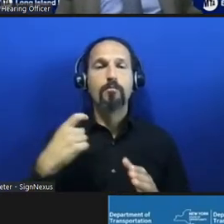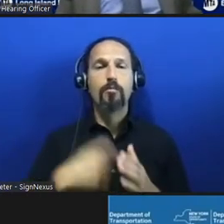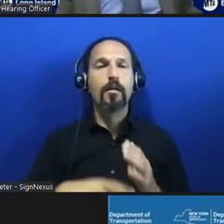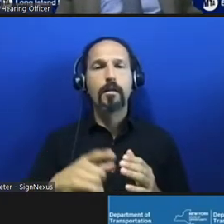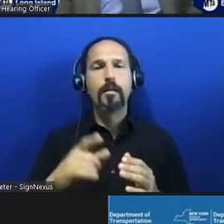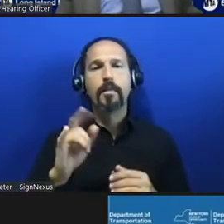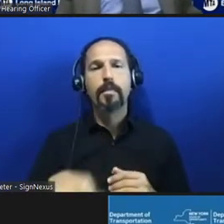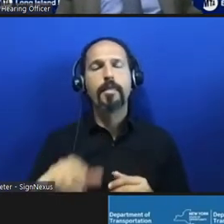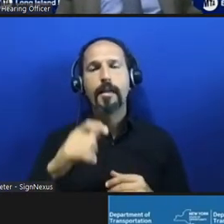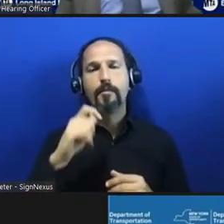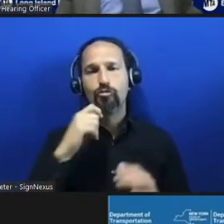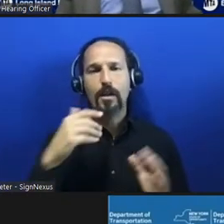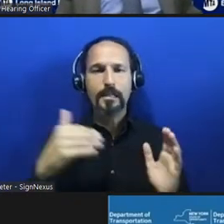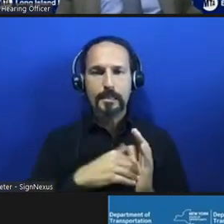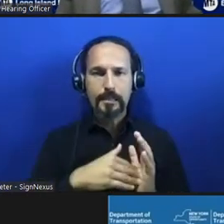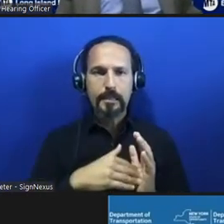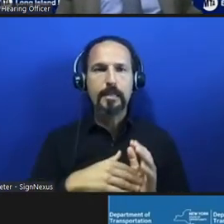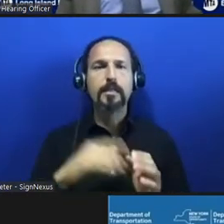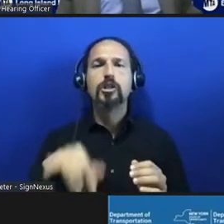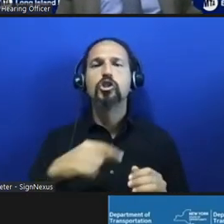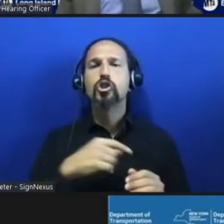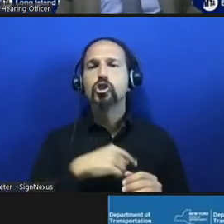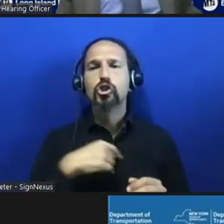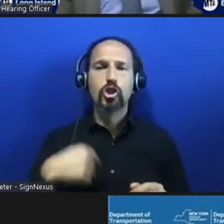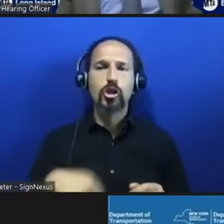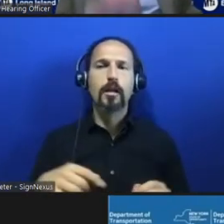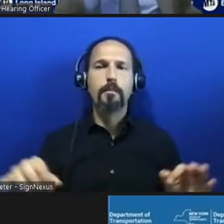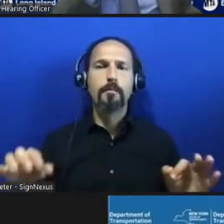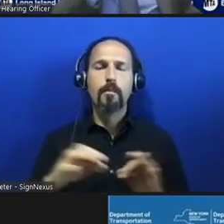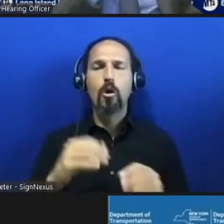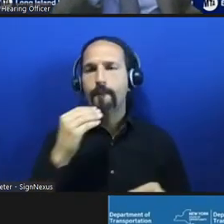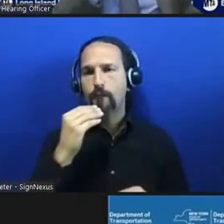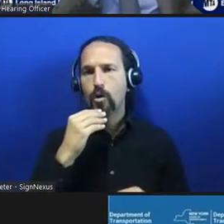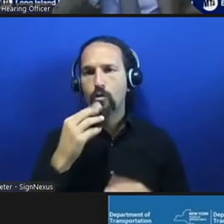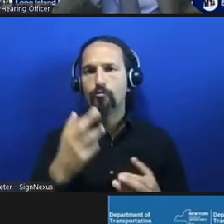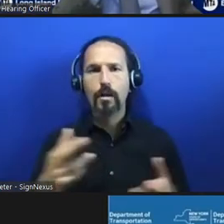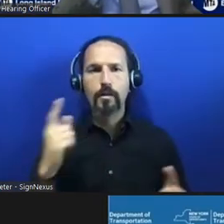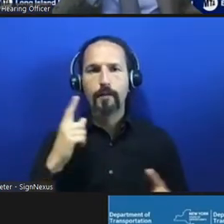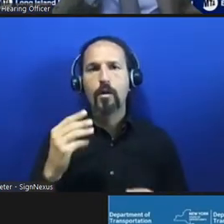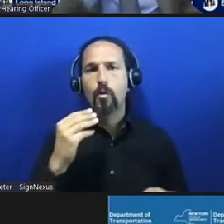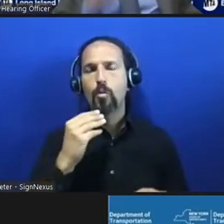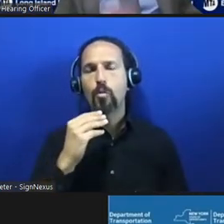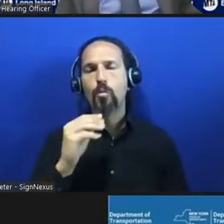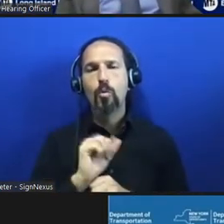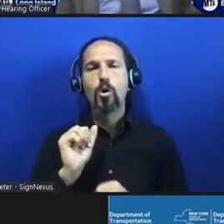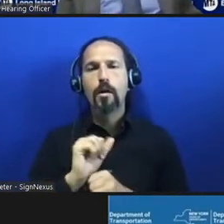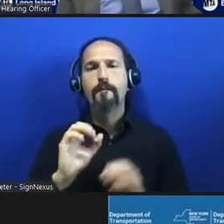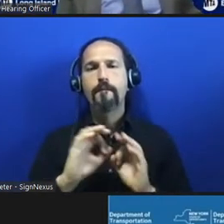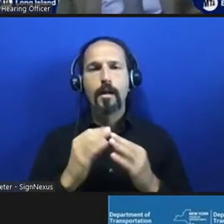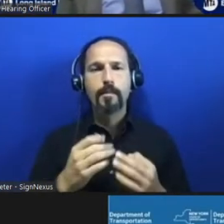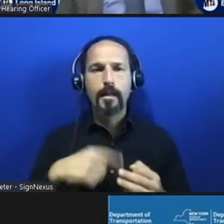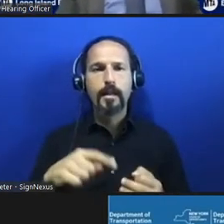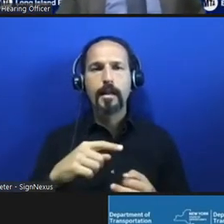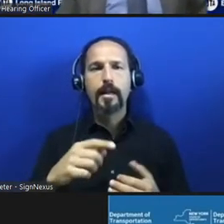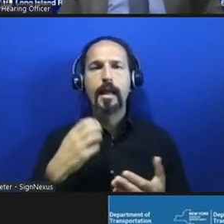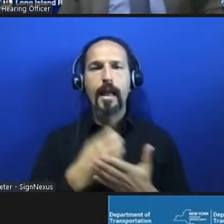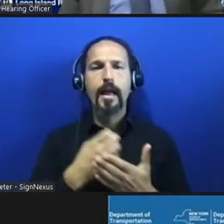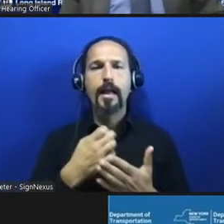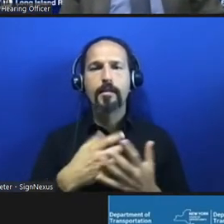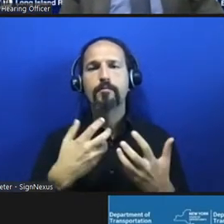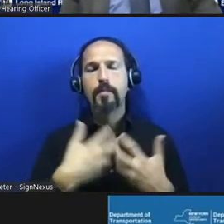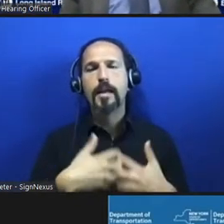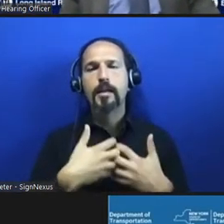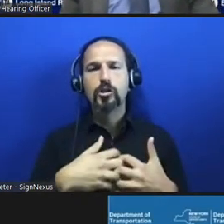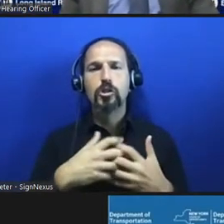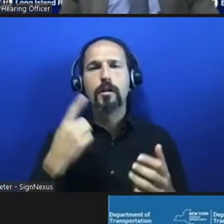fundamentally racist Chinatown is an important food resource for Working Families we are an economic engine that provides an